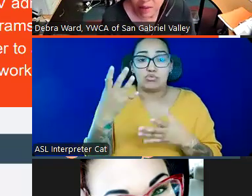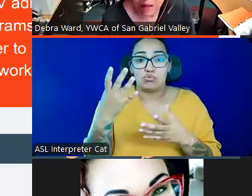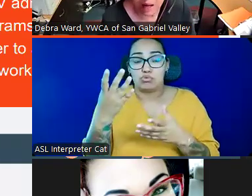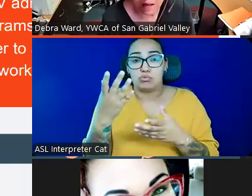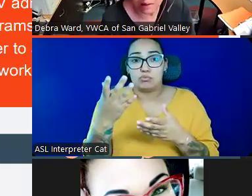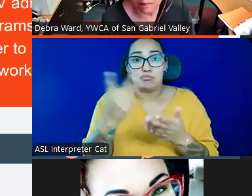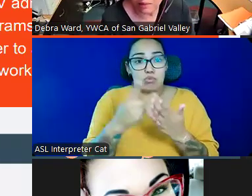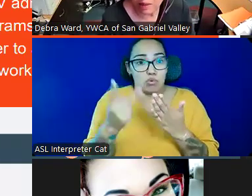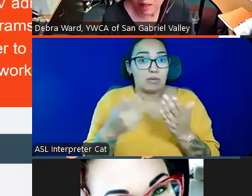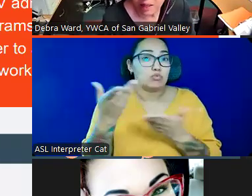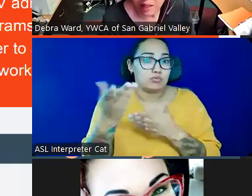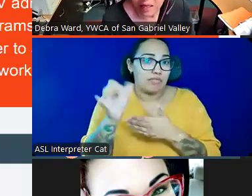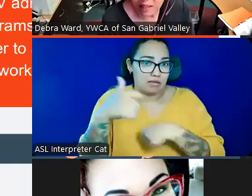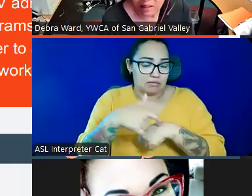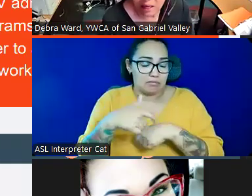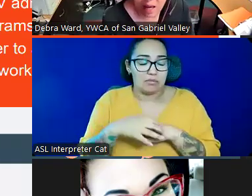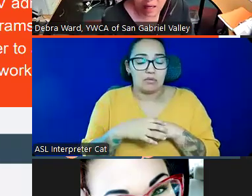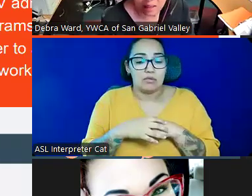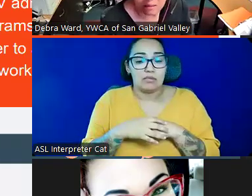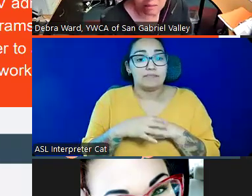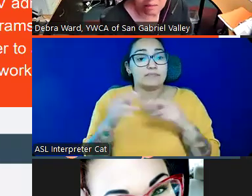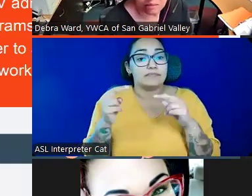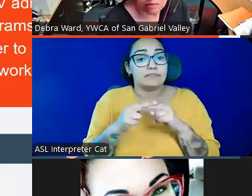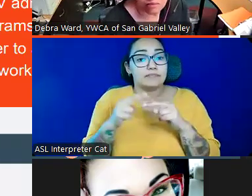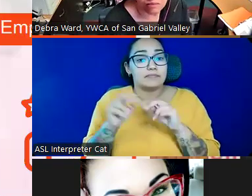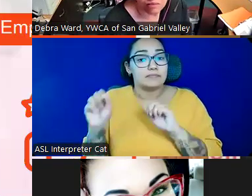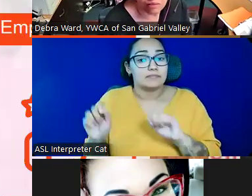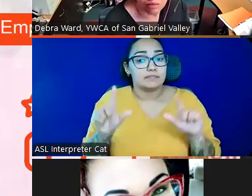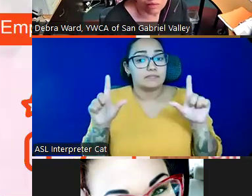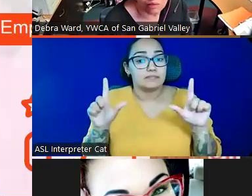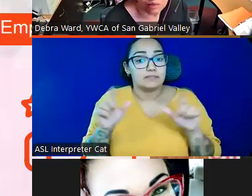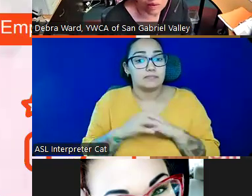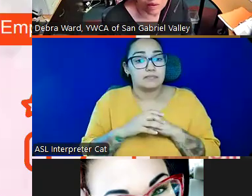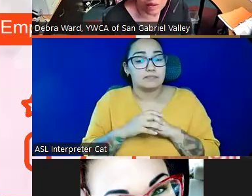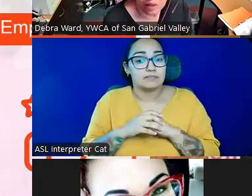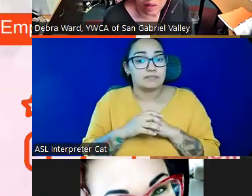time. The next slide.